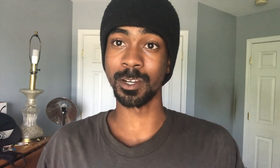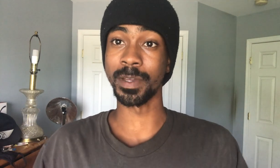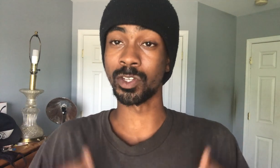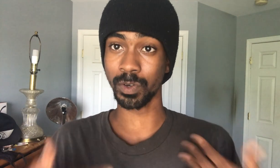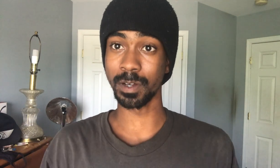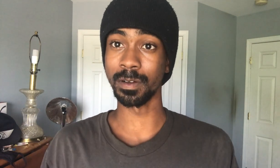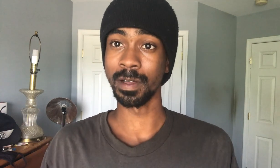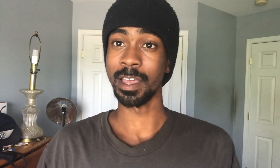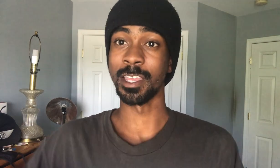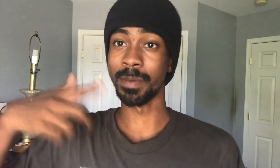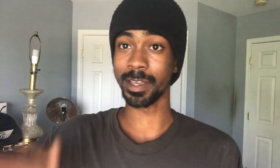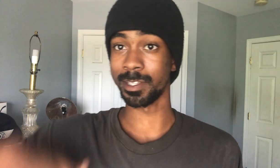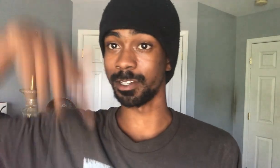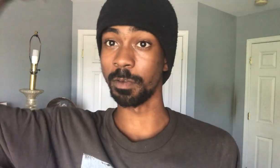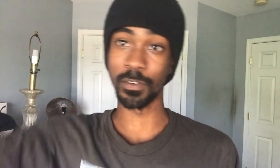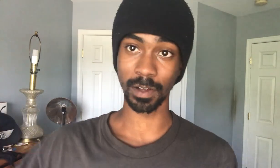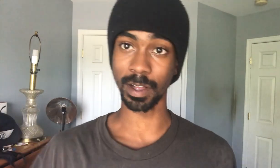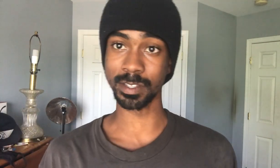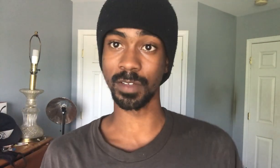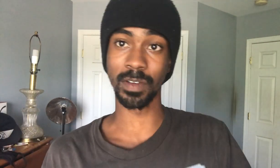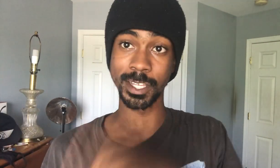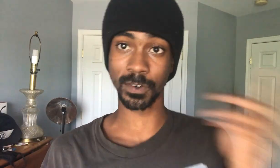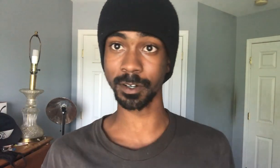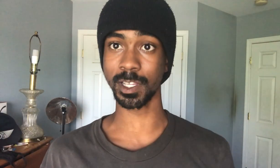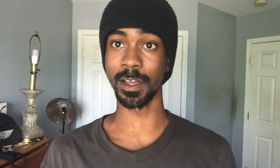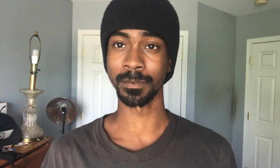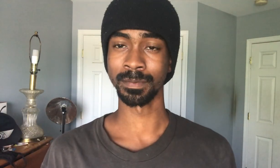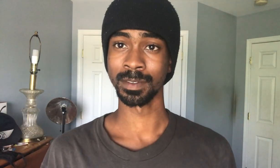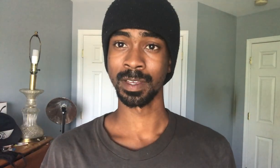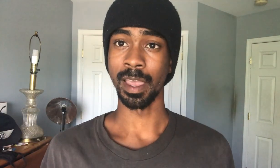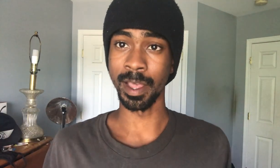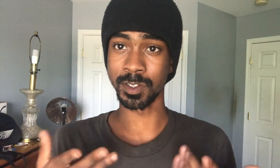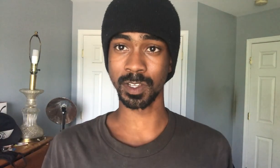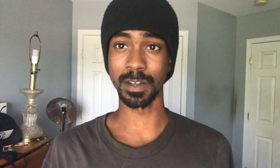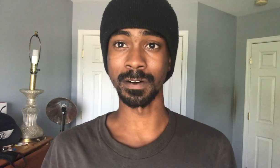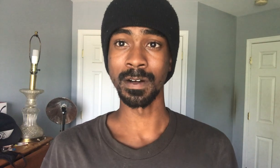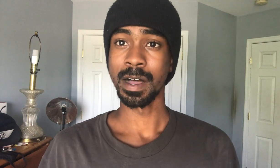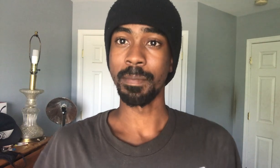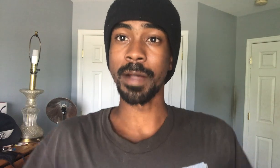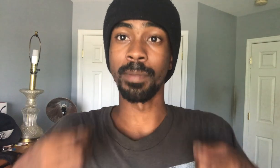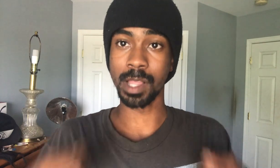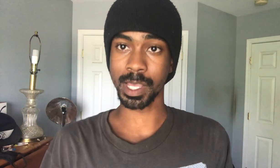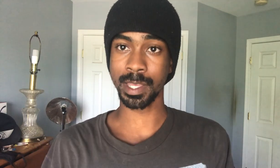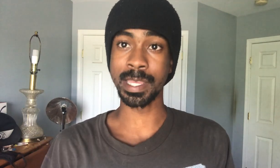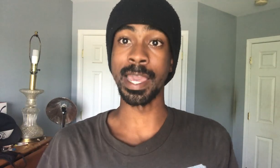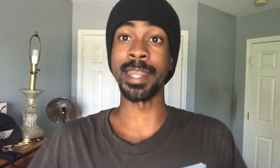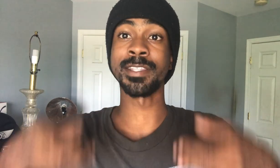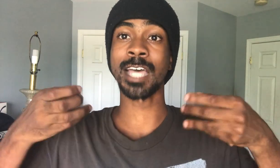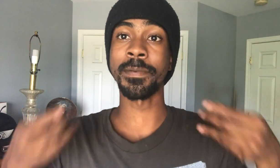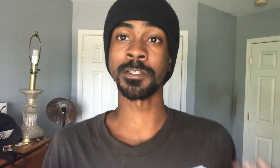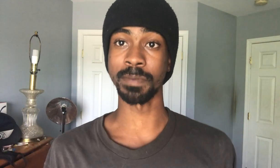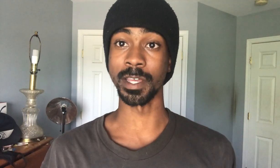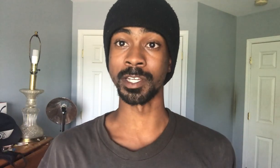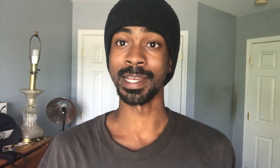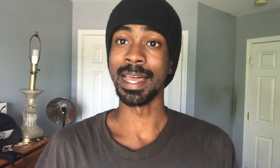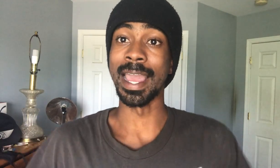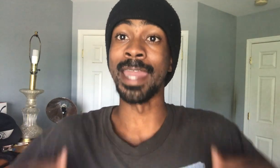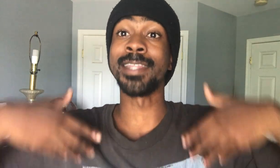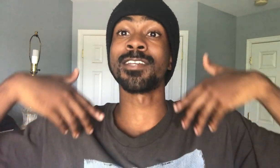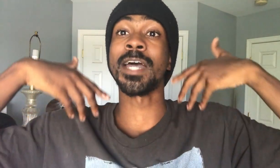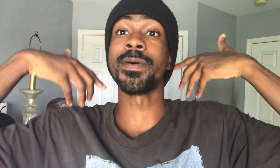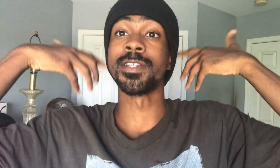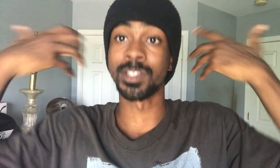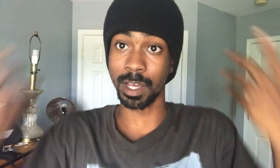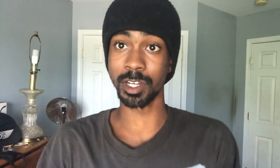I consider to be true, you might consider to be false, and vice versa. And so, by blocking any type of speech,